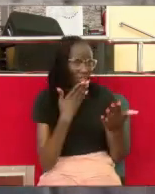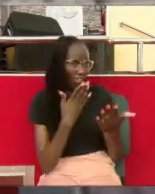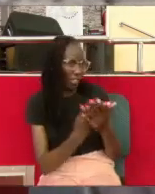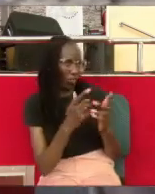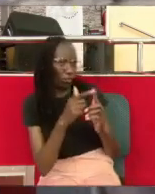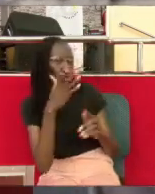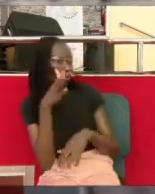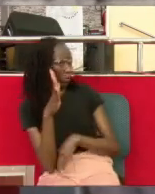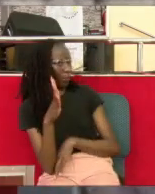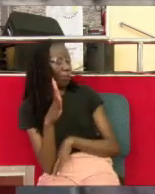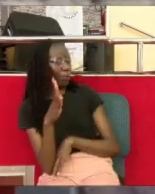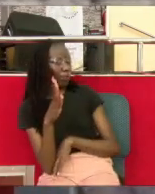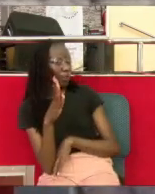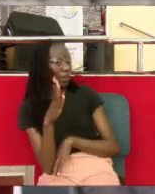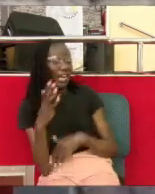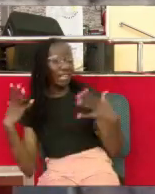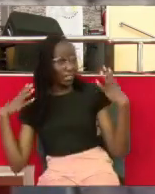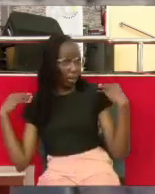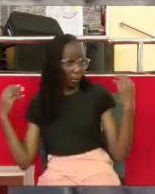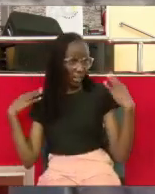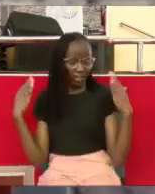Because the practice of the Bible,